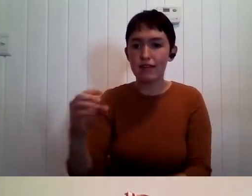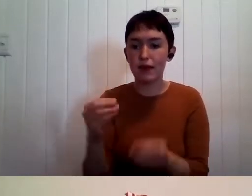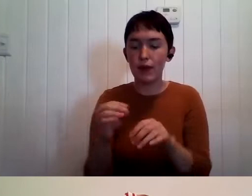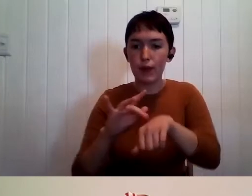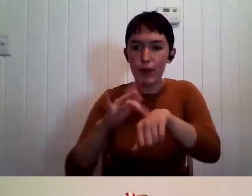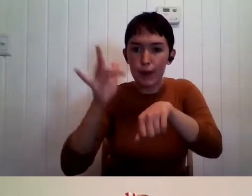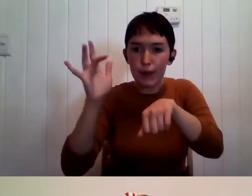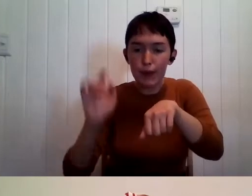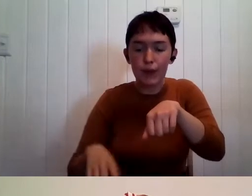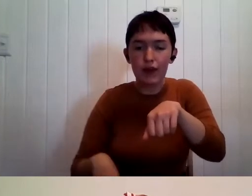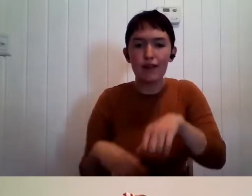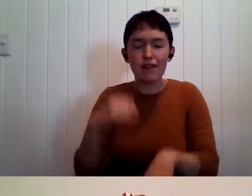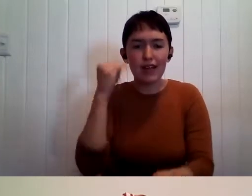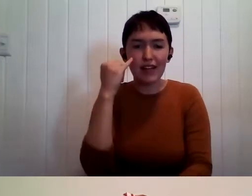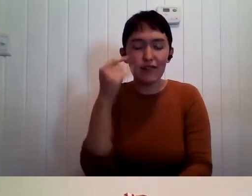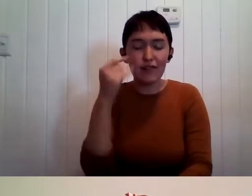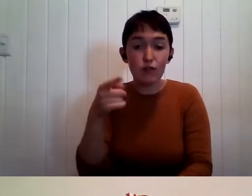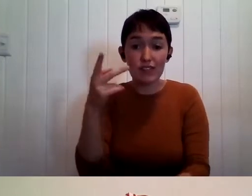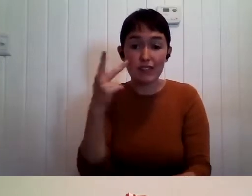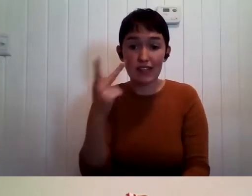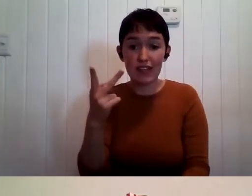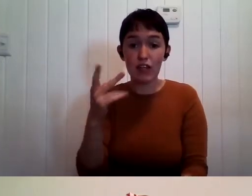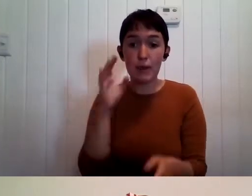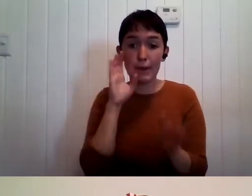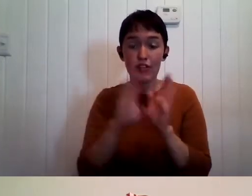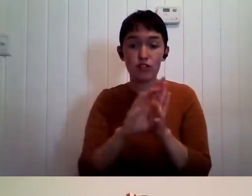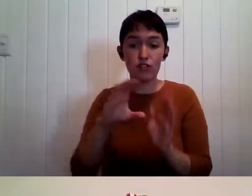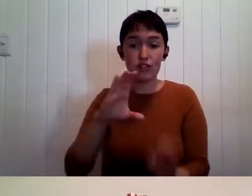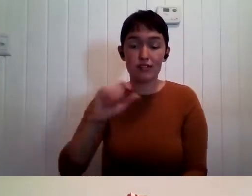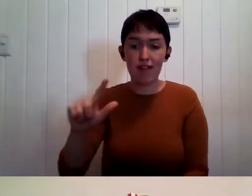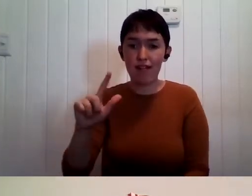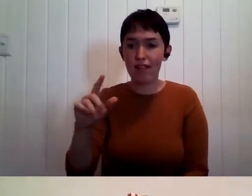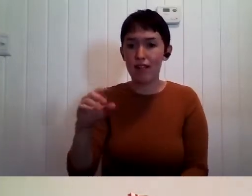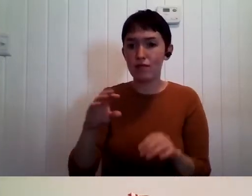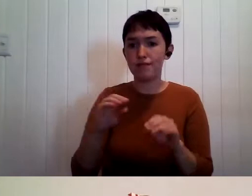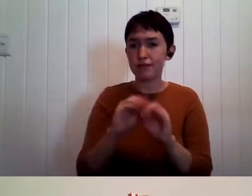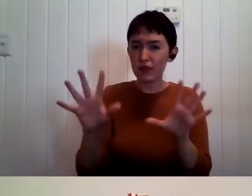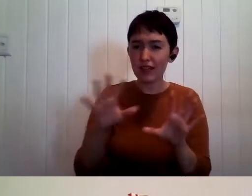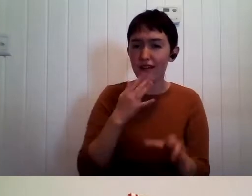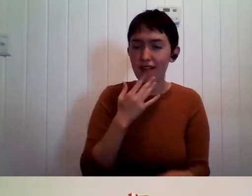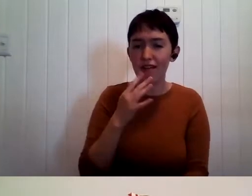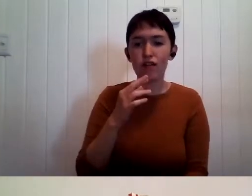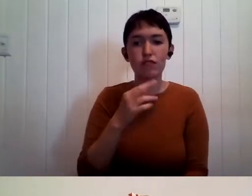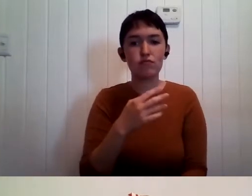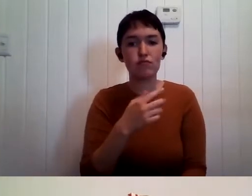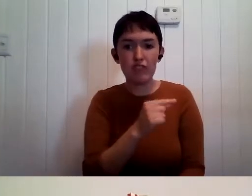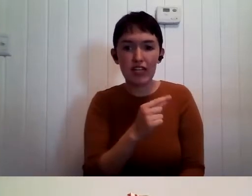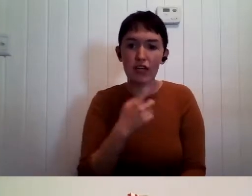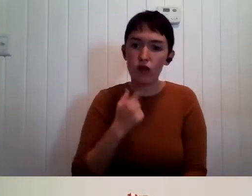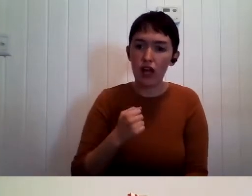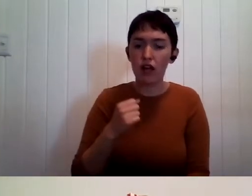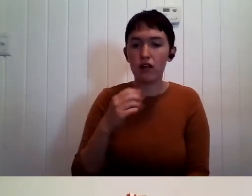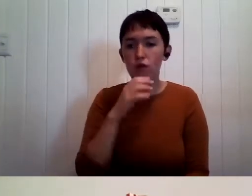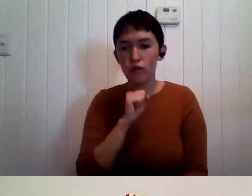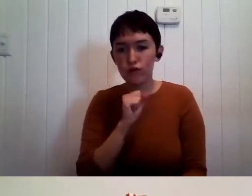seen a picture of cells in like bright colors, like green and red and orange and blue, we would not have been able